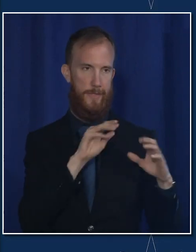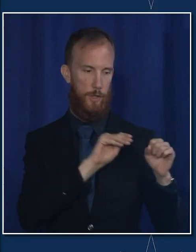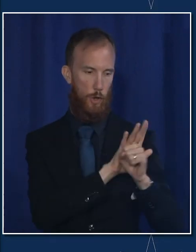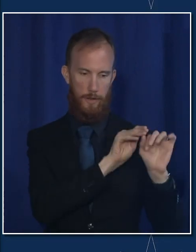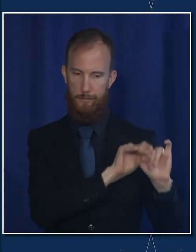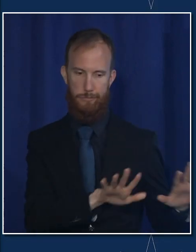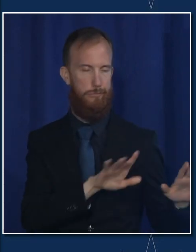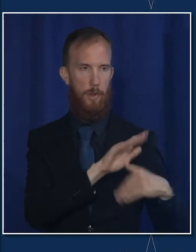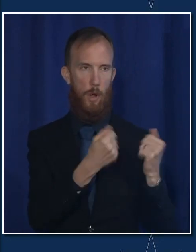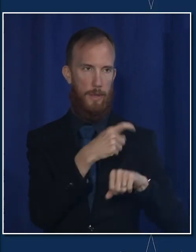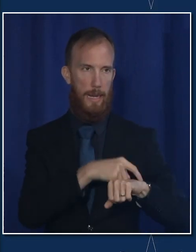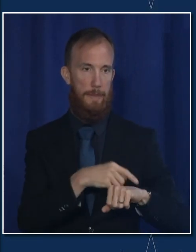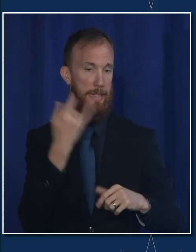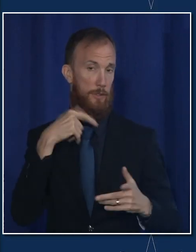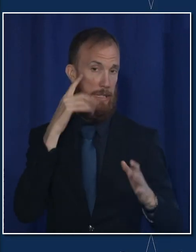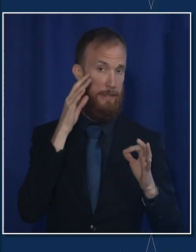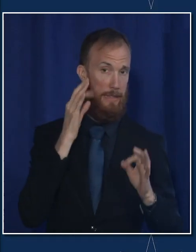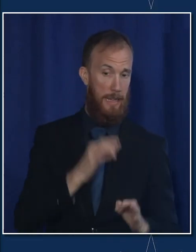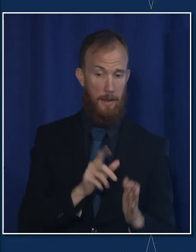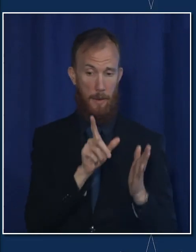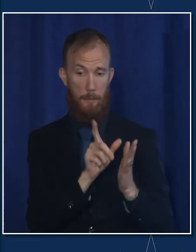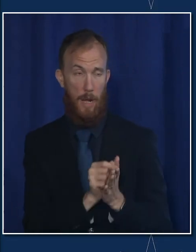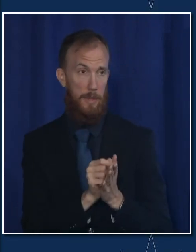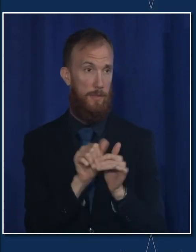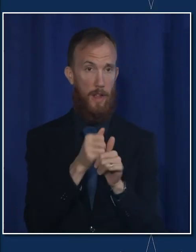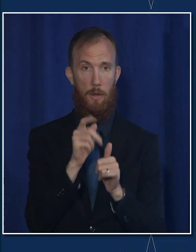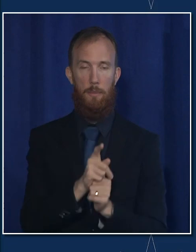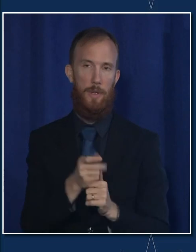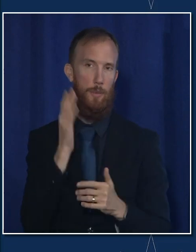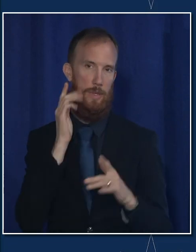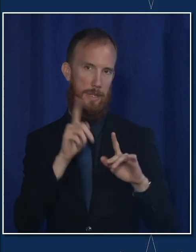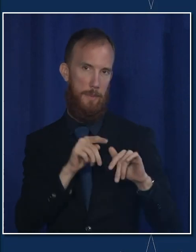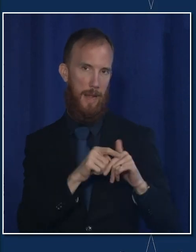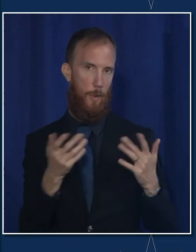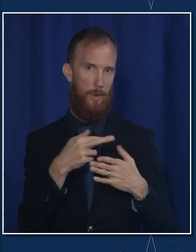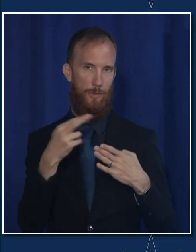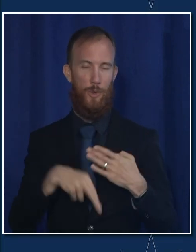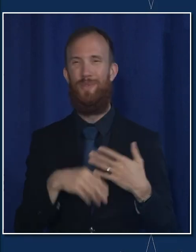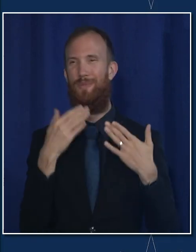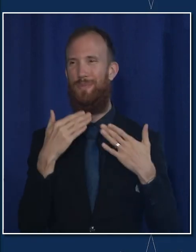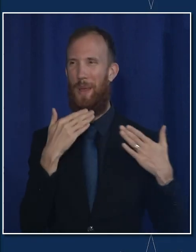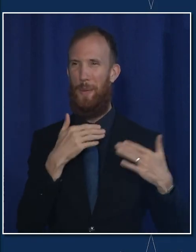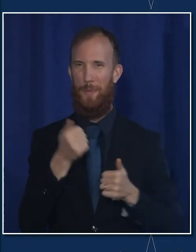we decide to publish it or follow up, I think it'll depend a little bit what we find. Yeah. Thanks, sure. everybody. Thank you.